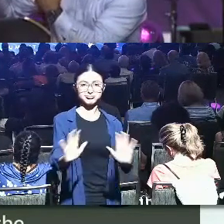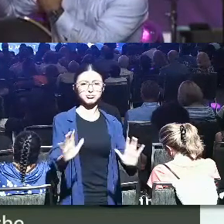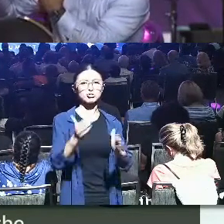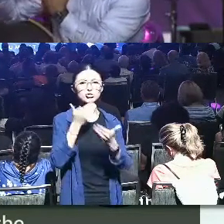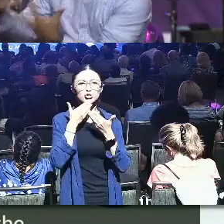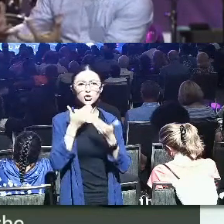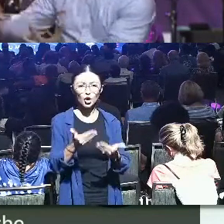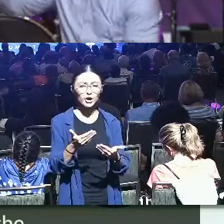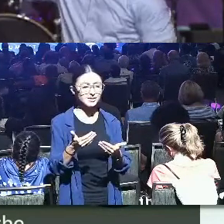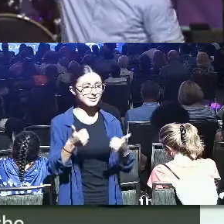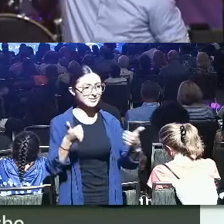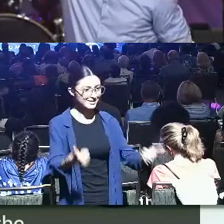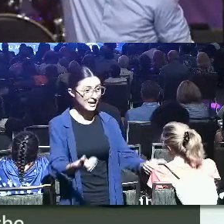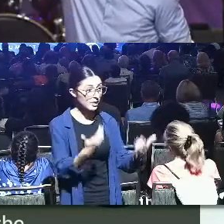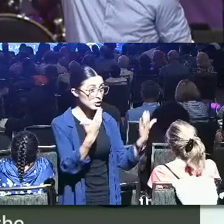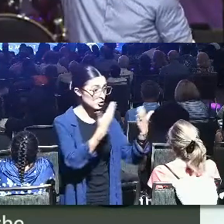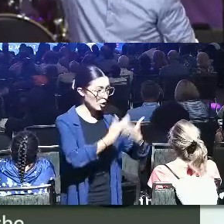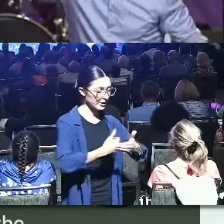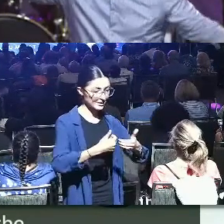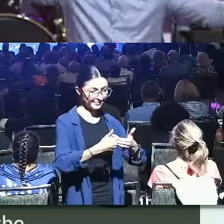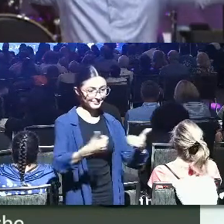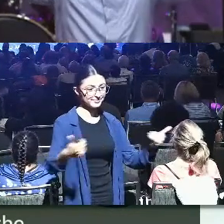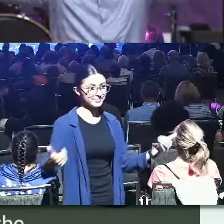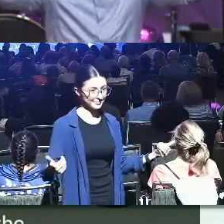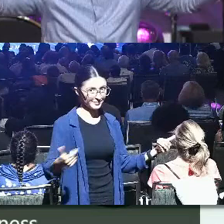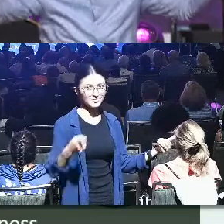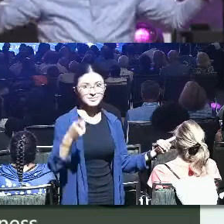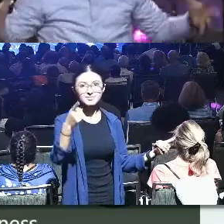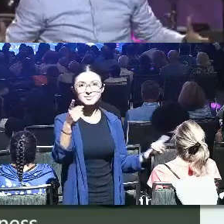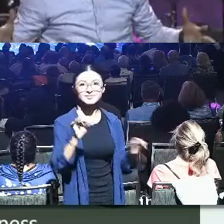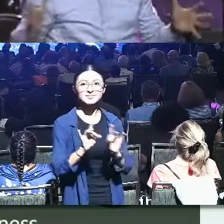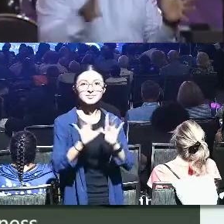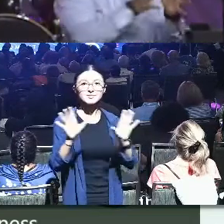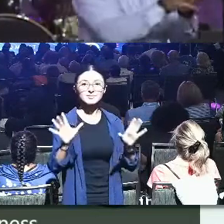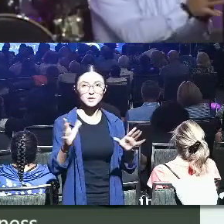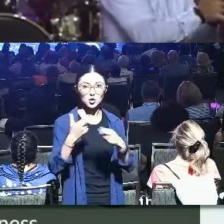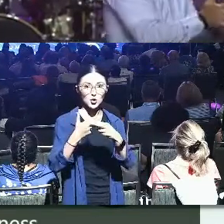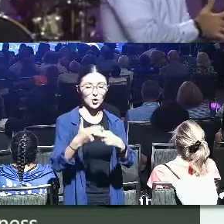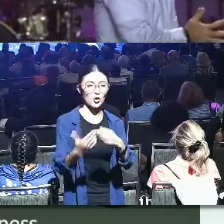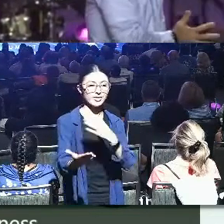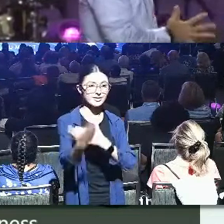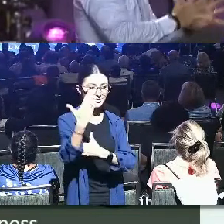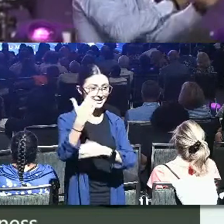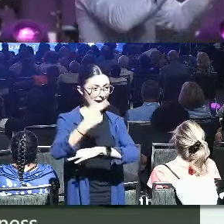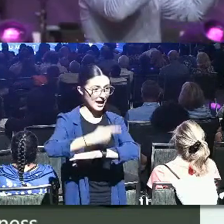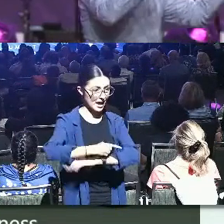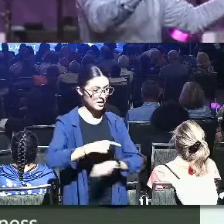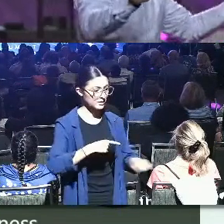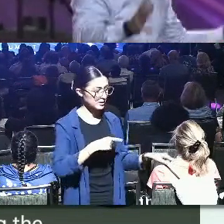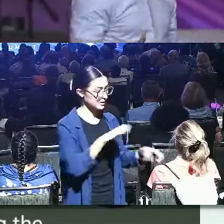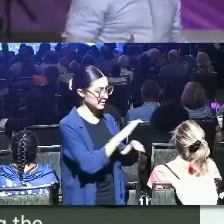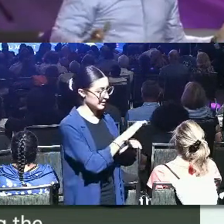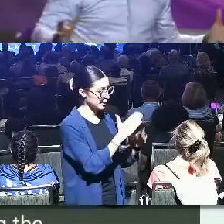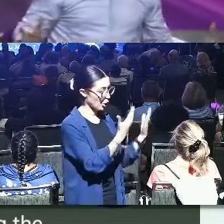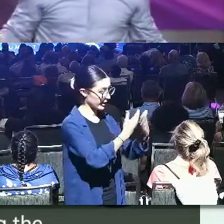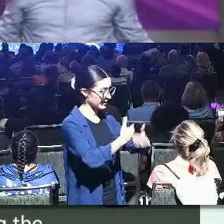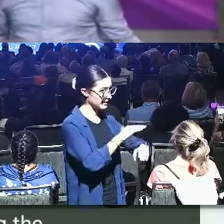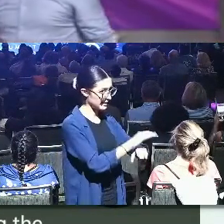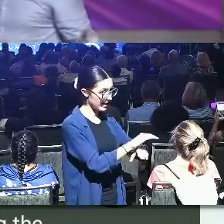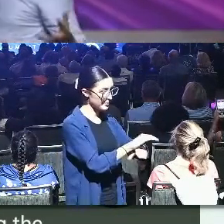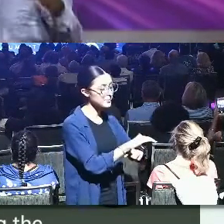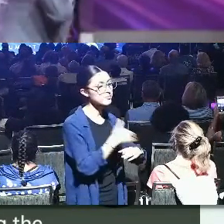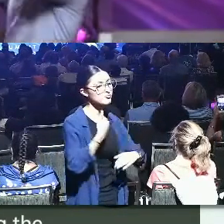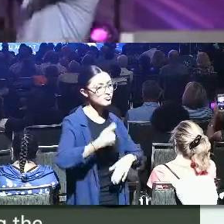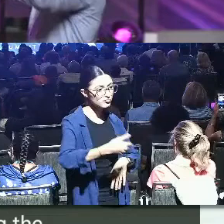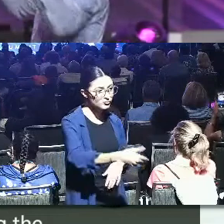light day, and the darkness he called night, and there was evening, and there was morning the first day. You know, what happens is God decides to